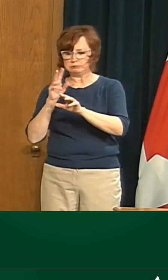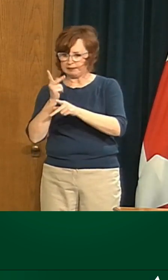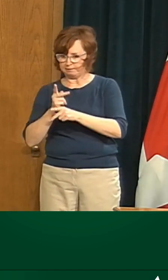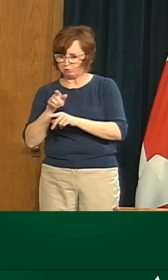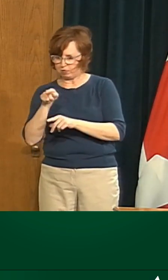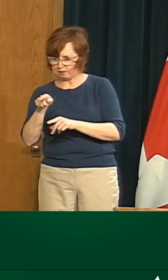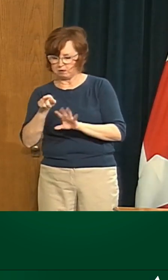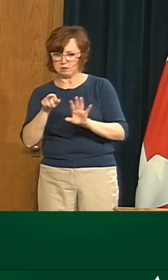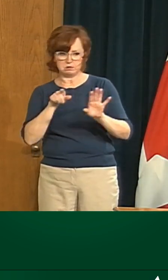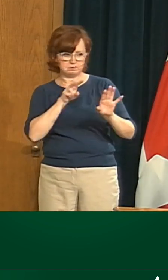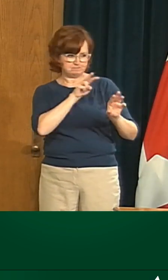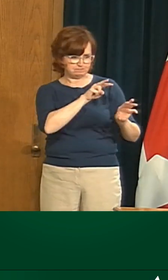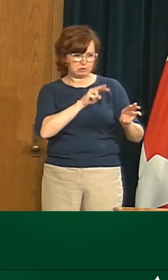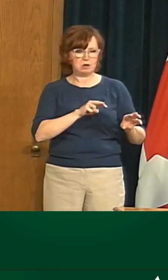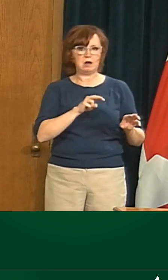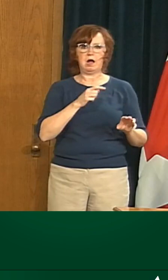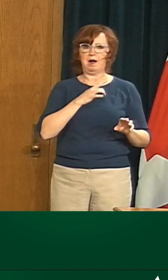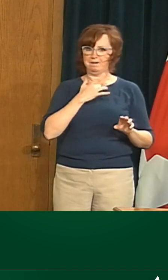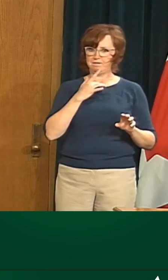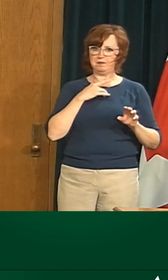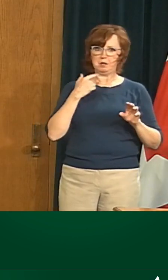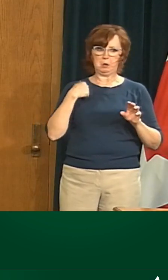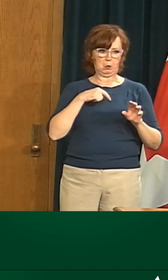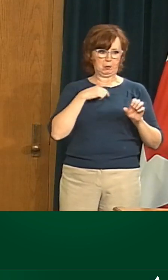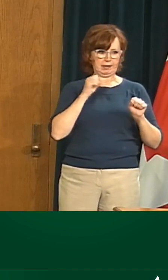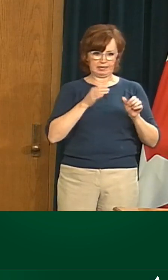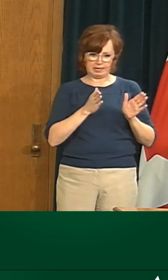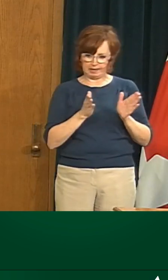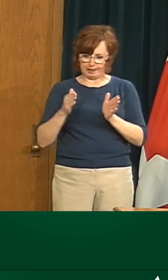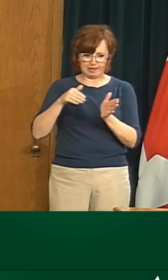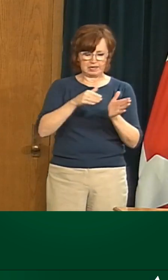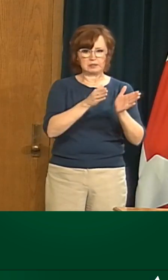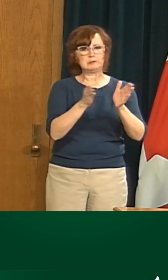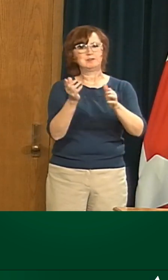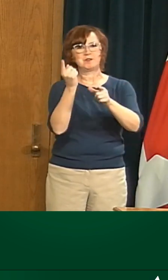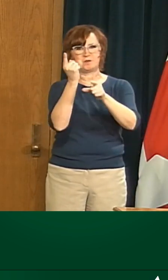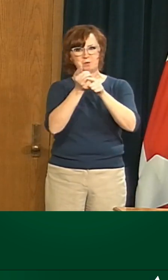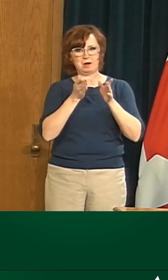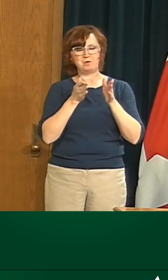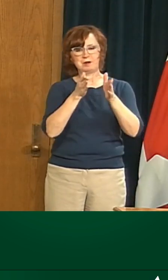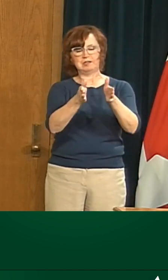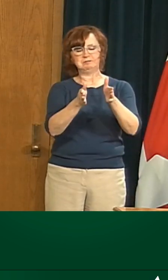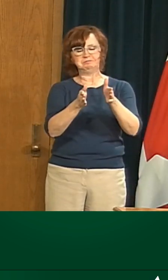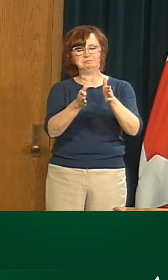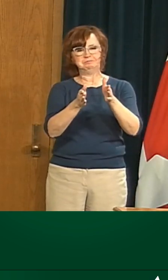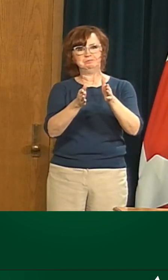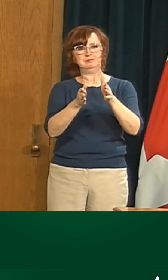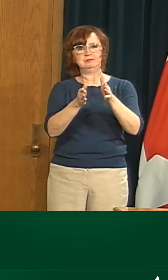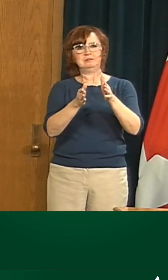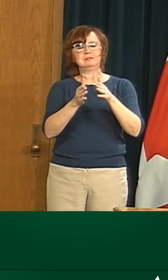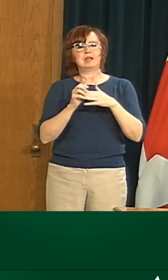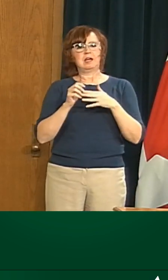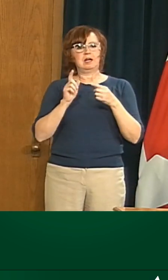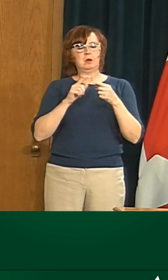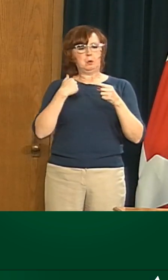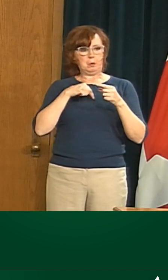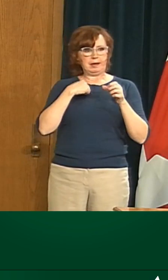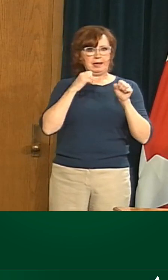find the right path. I believe we can carefully and cautiously begin to reopen our province while still